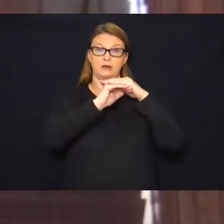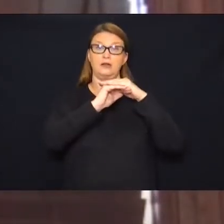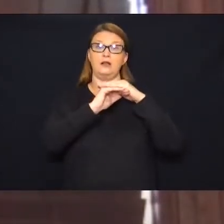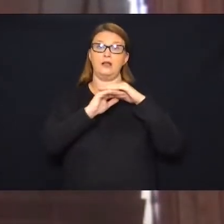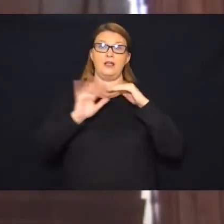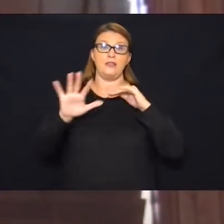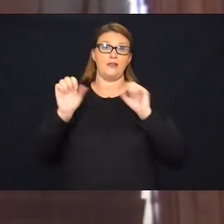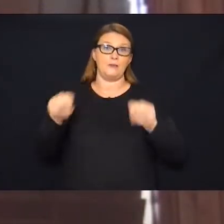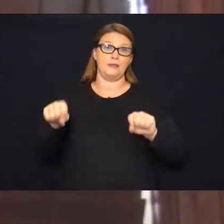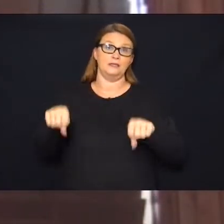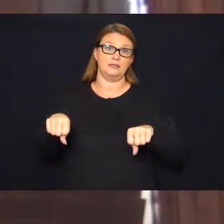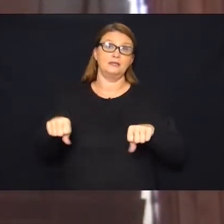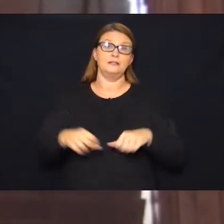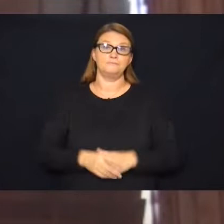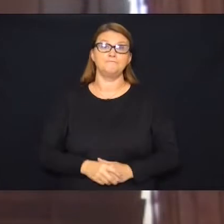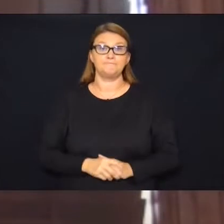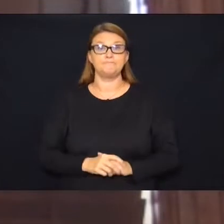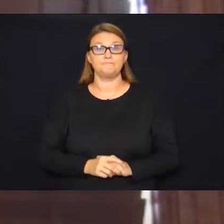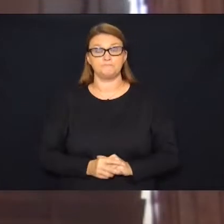their